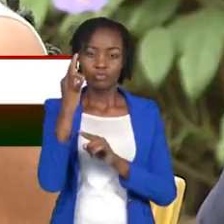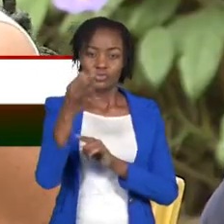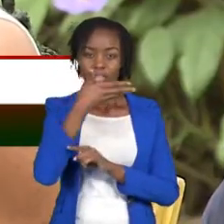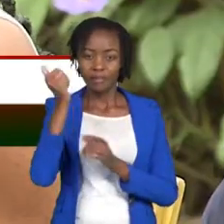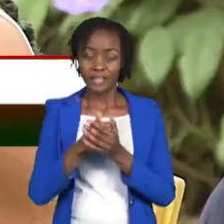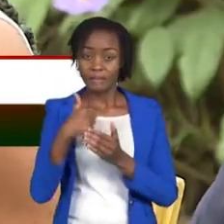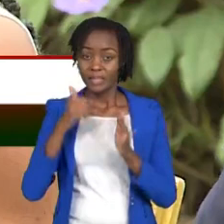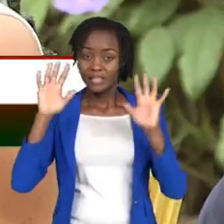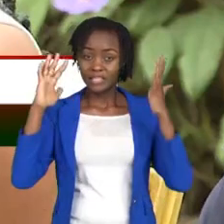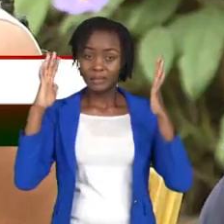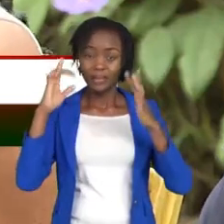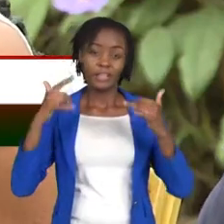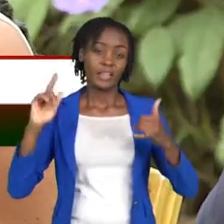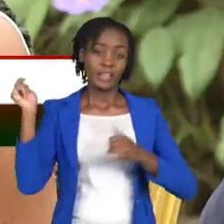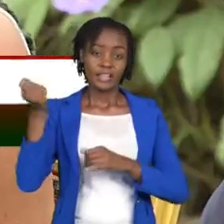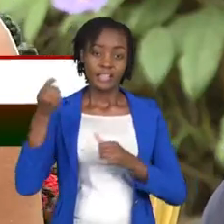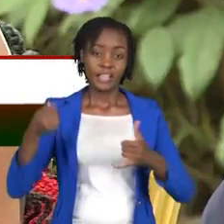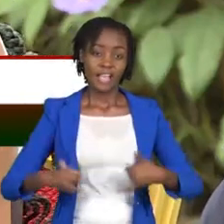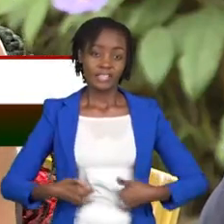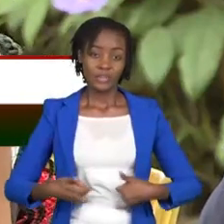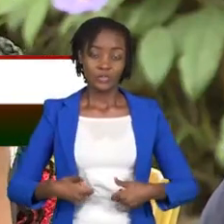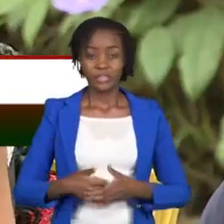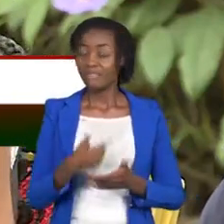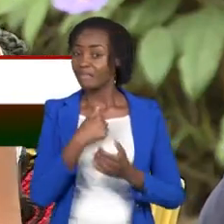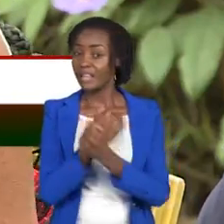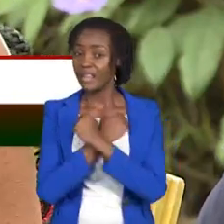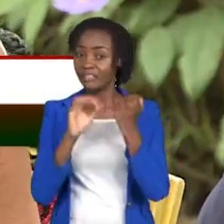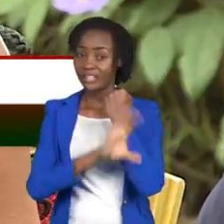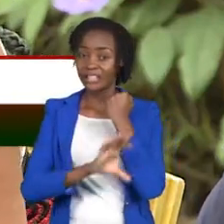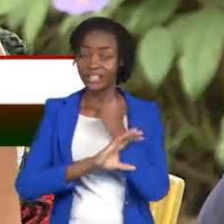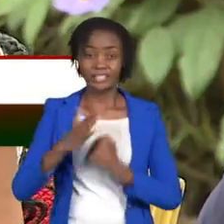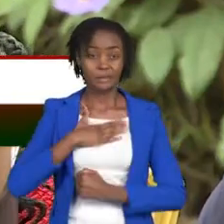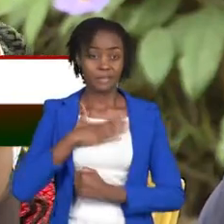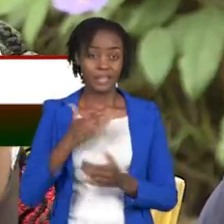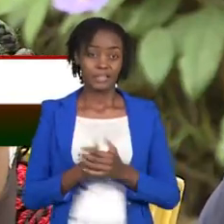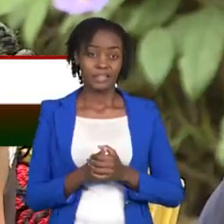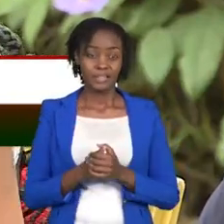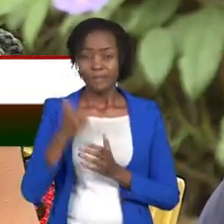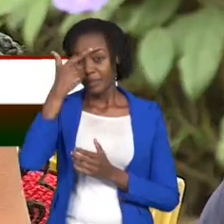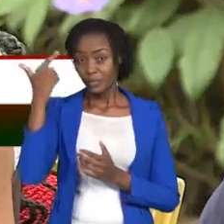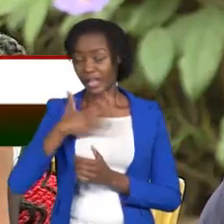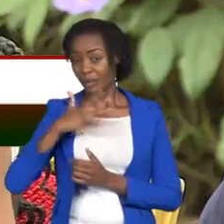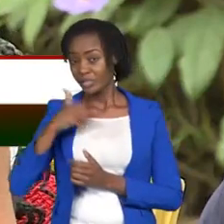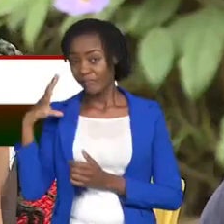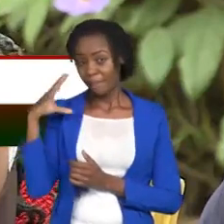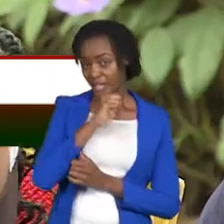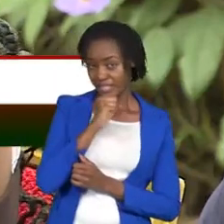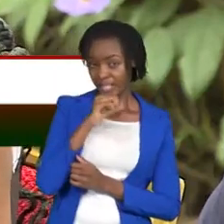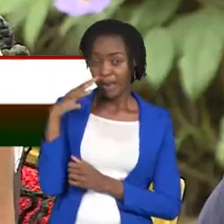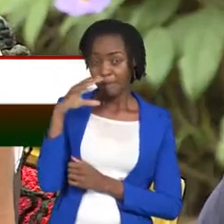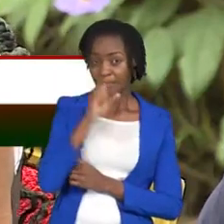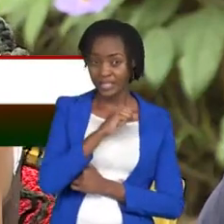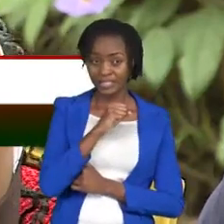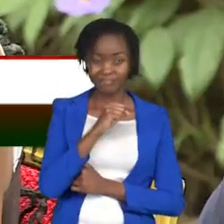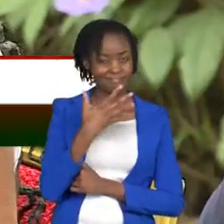as a young person, and I love my country, and I think that is where we need to go back to, because I feel we missed it. We missed it when we changed the